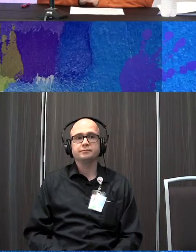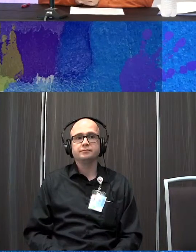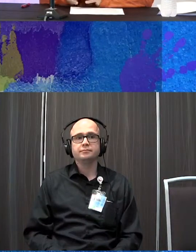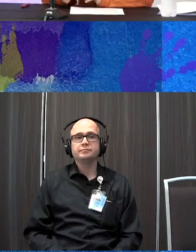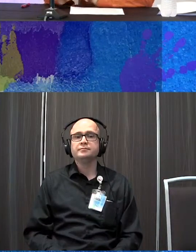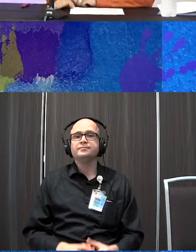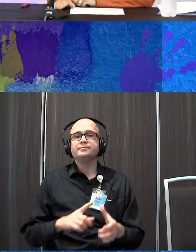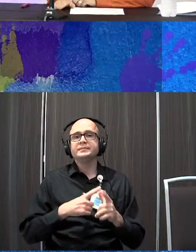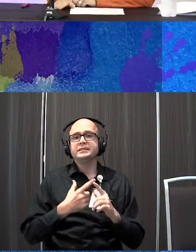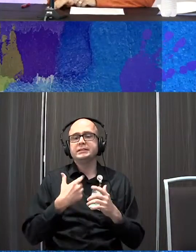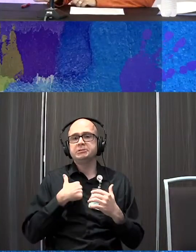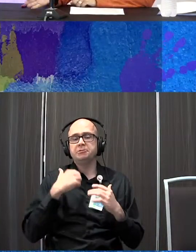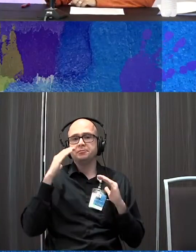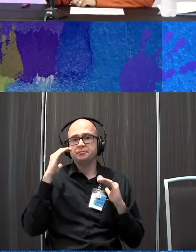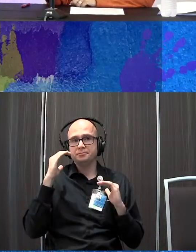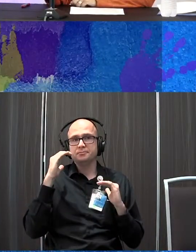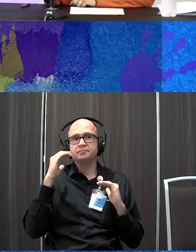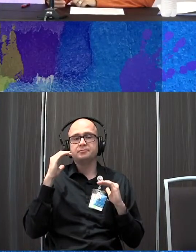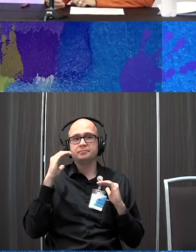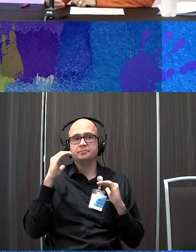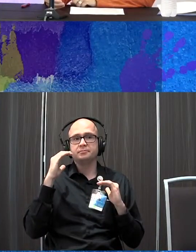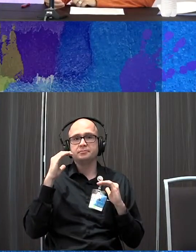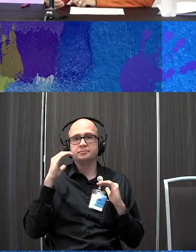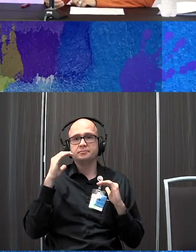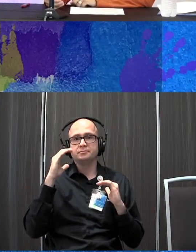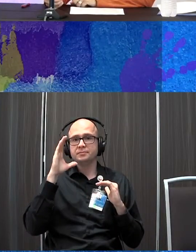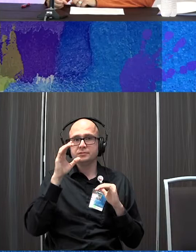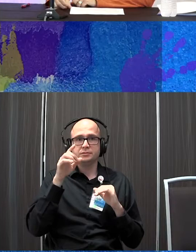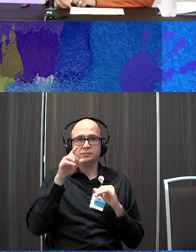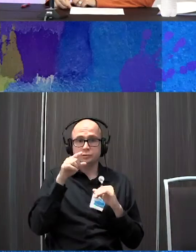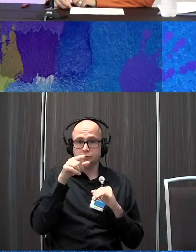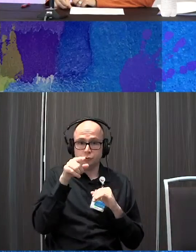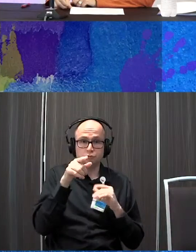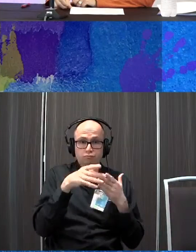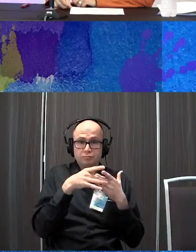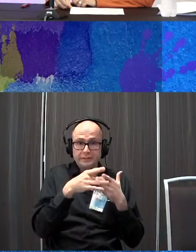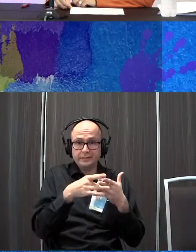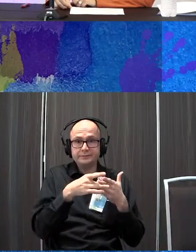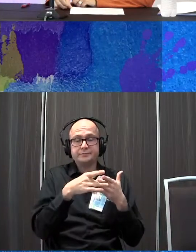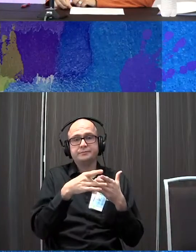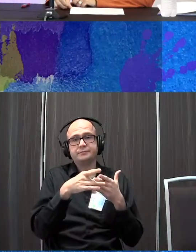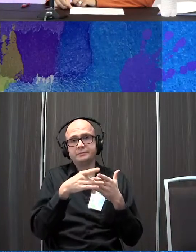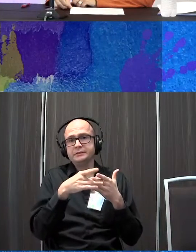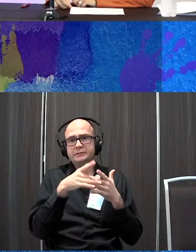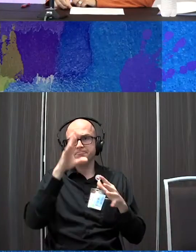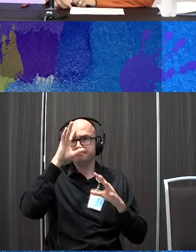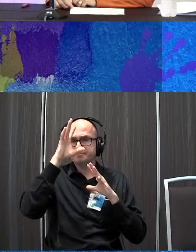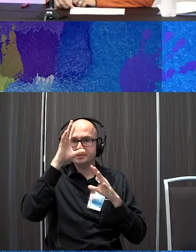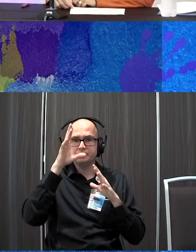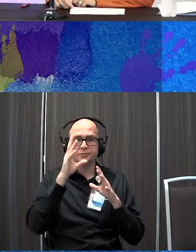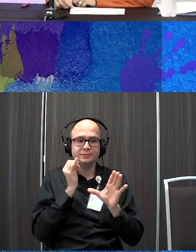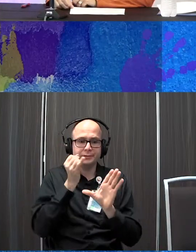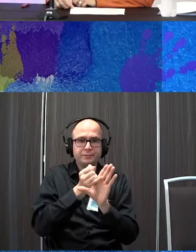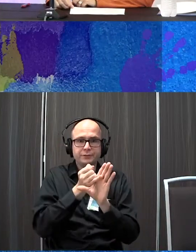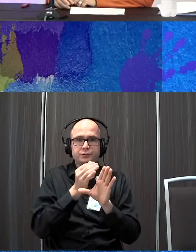then also what I'm hoping with that is that will give you guidance in how to ultimately come up with the interventions